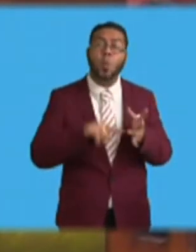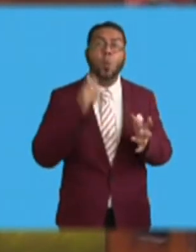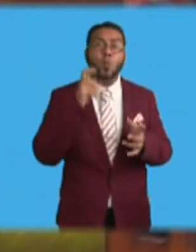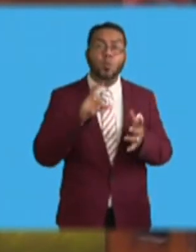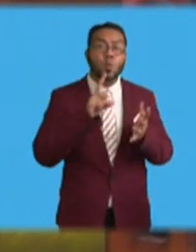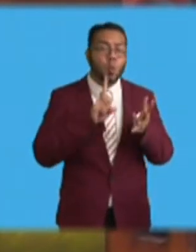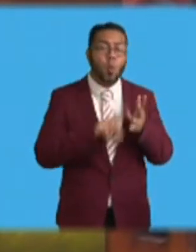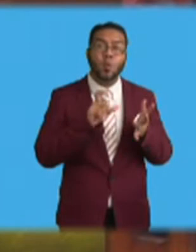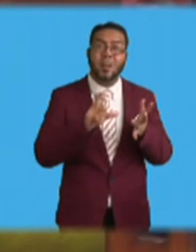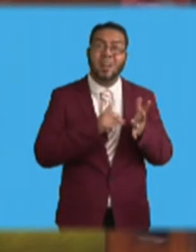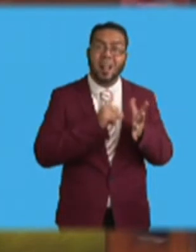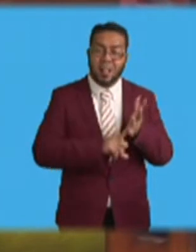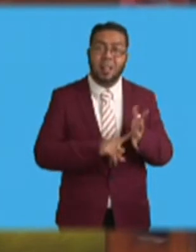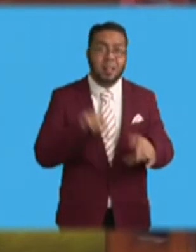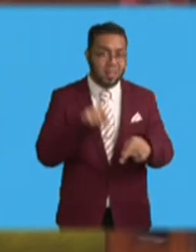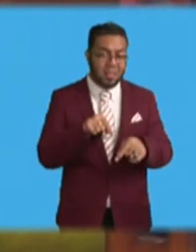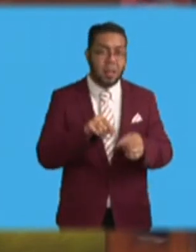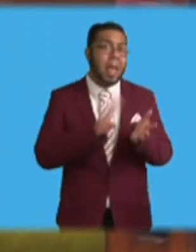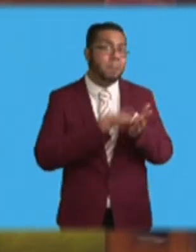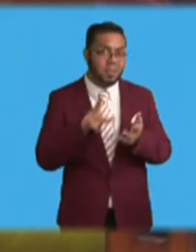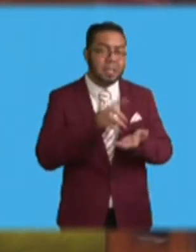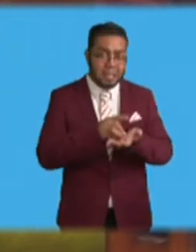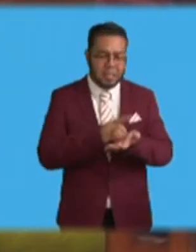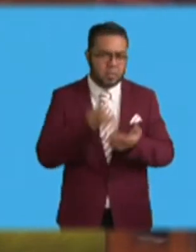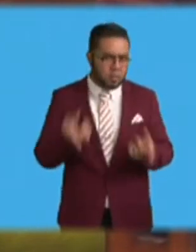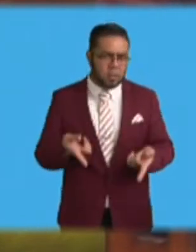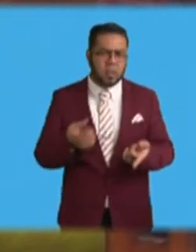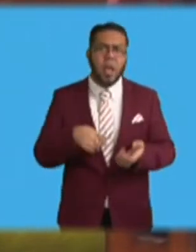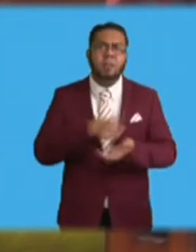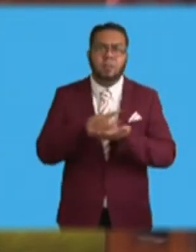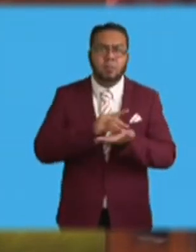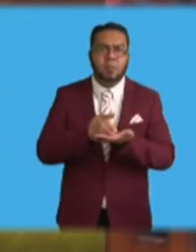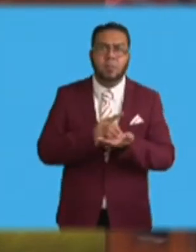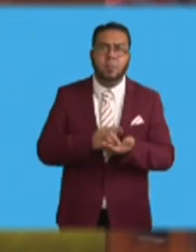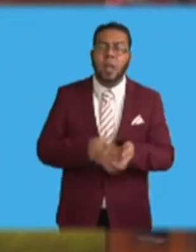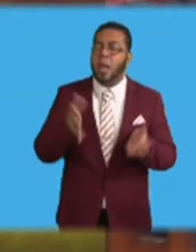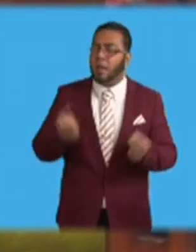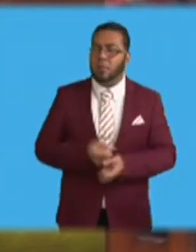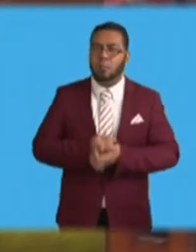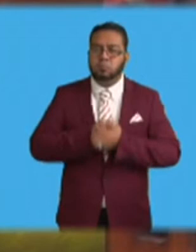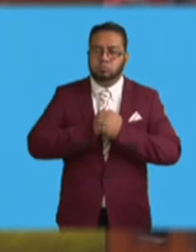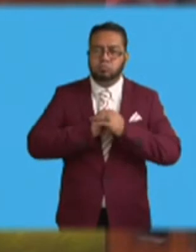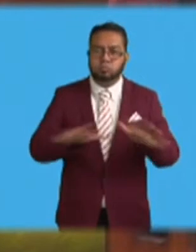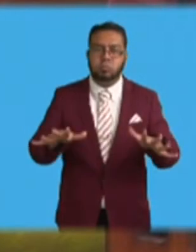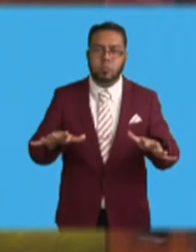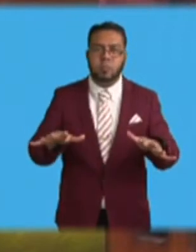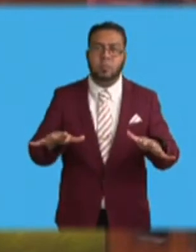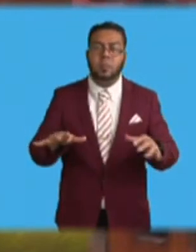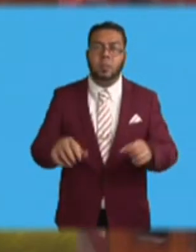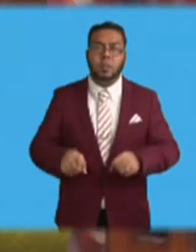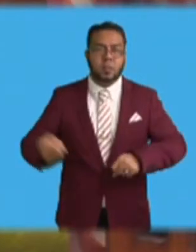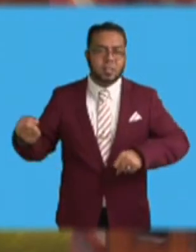bacteria, Neisseria. The illness caused by this bacterium causes the most devastating effects, which are known as